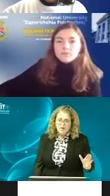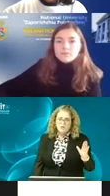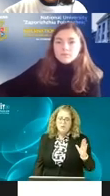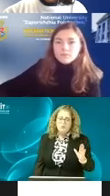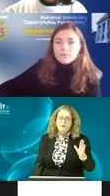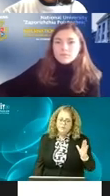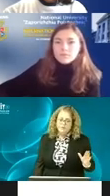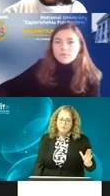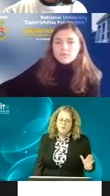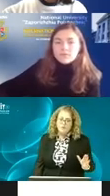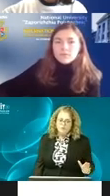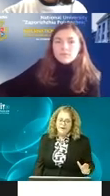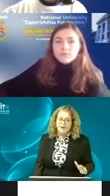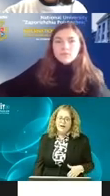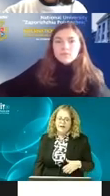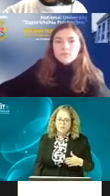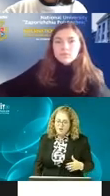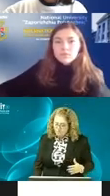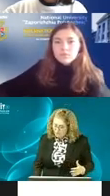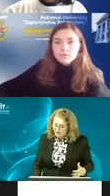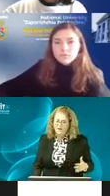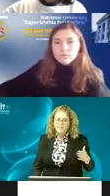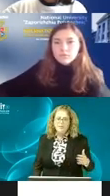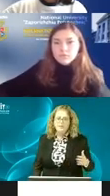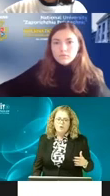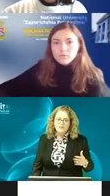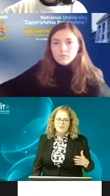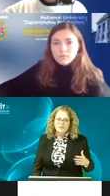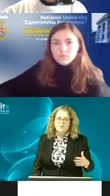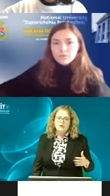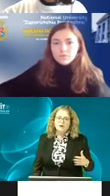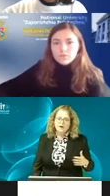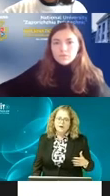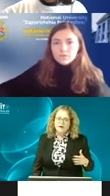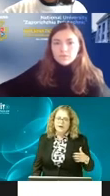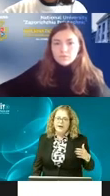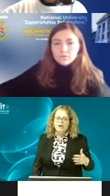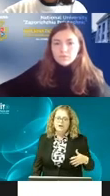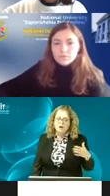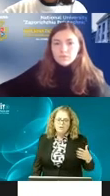before. So we were the first one to do that. And we really built the whole system.